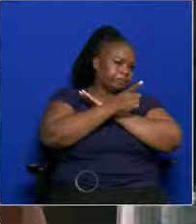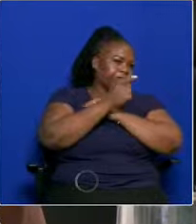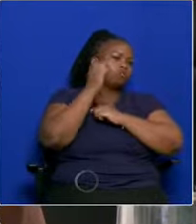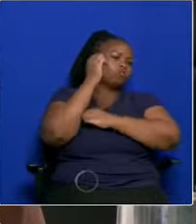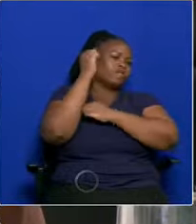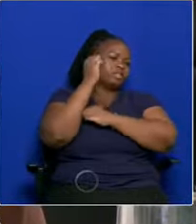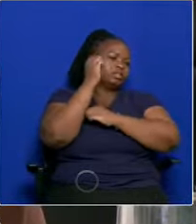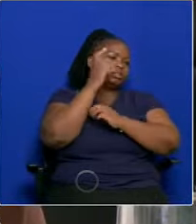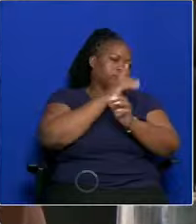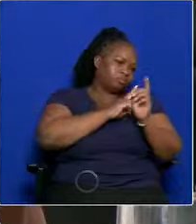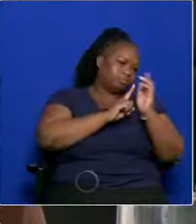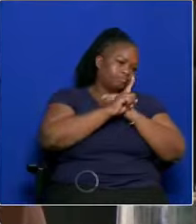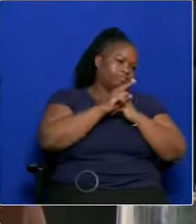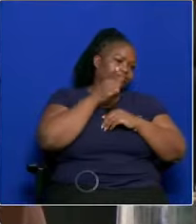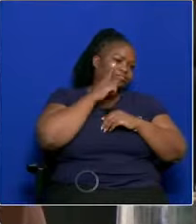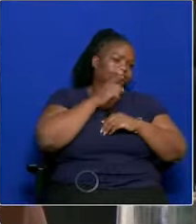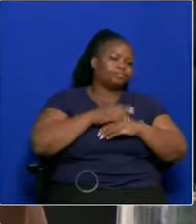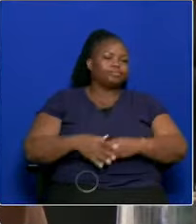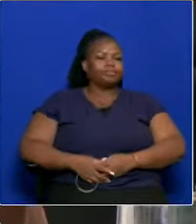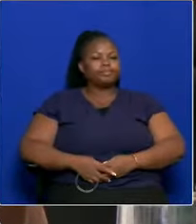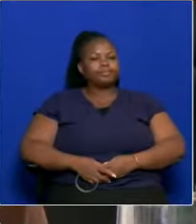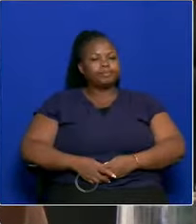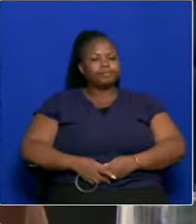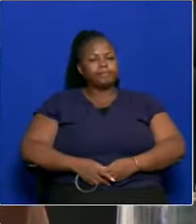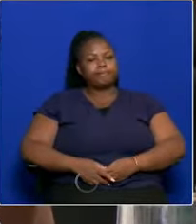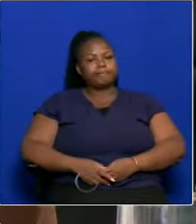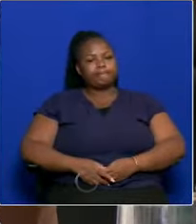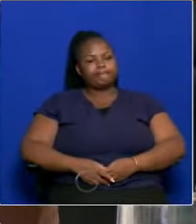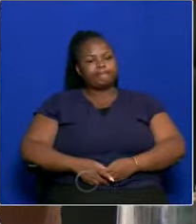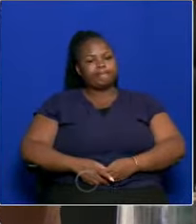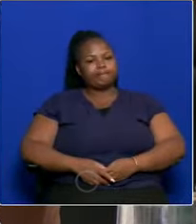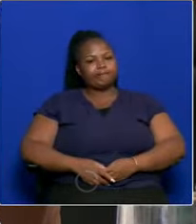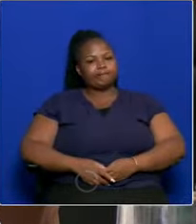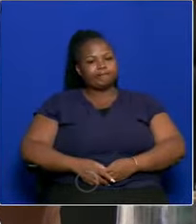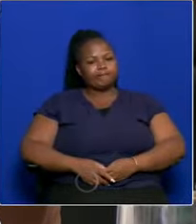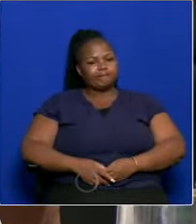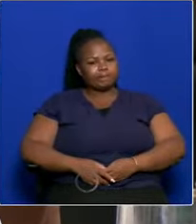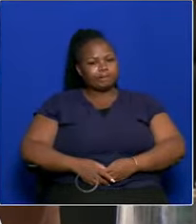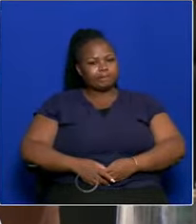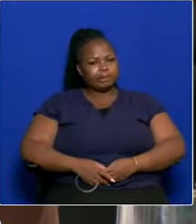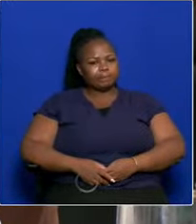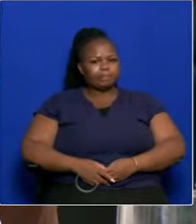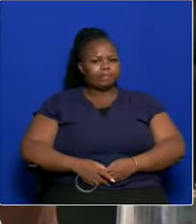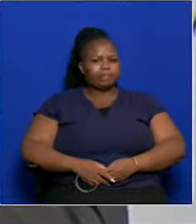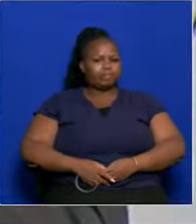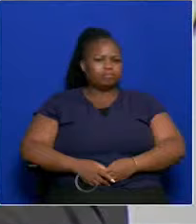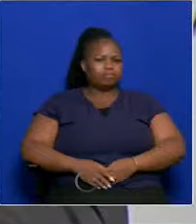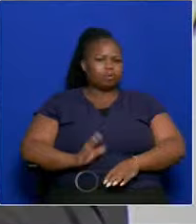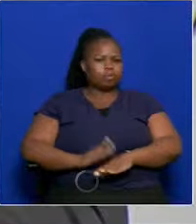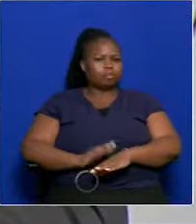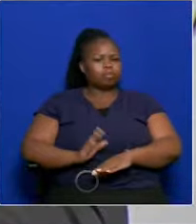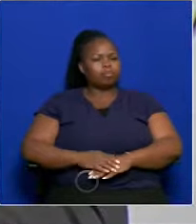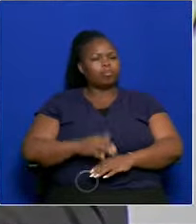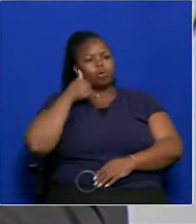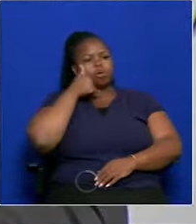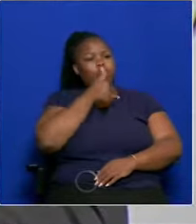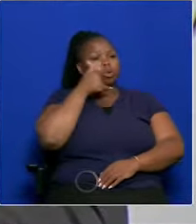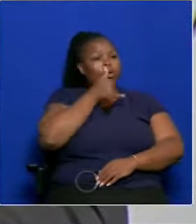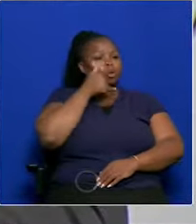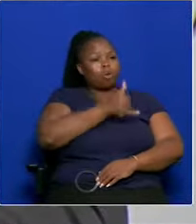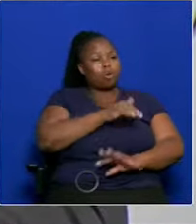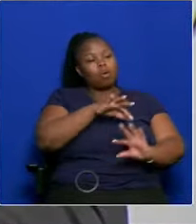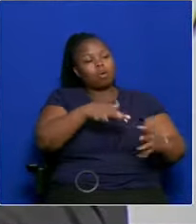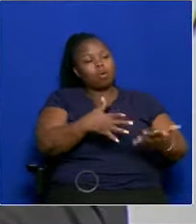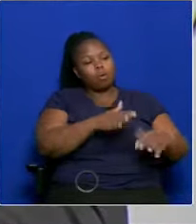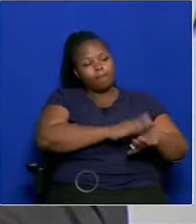All right, thank you, General. And in terms of call, who called who more? Did you call him more, or was